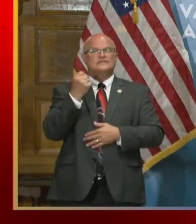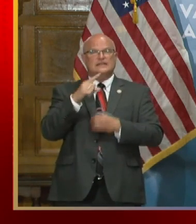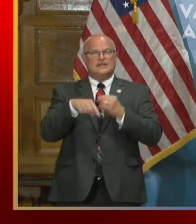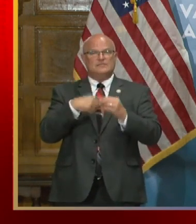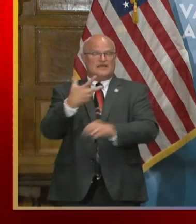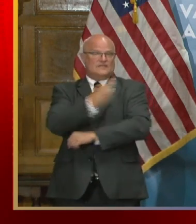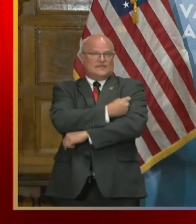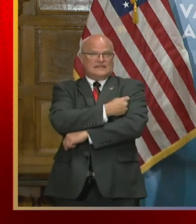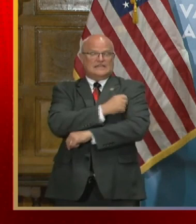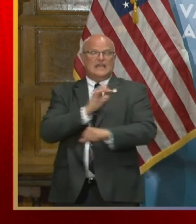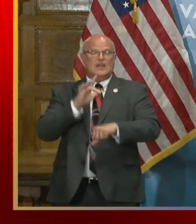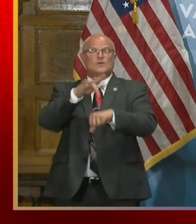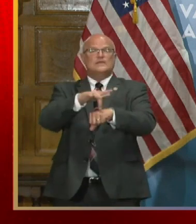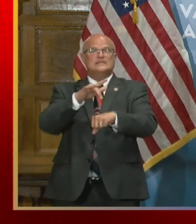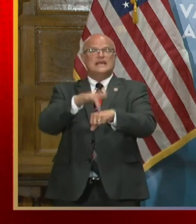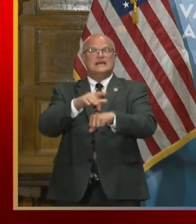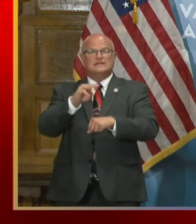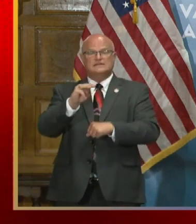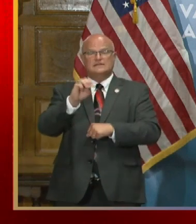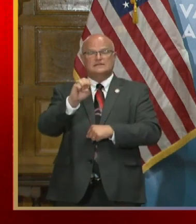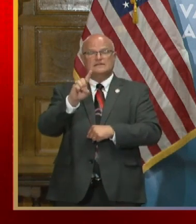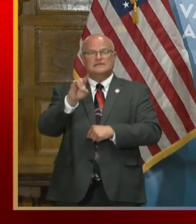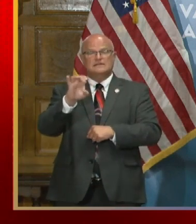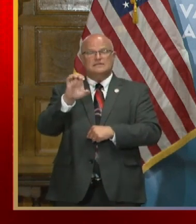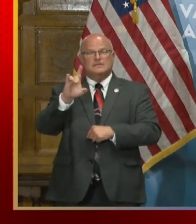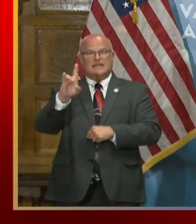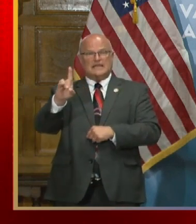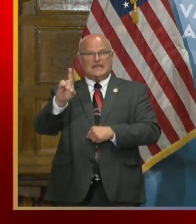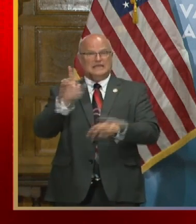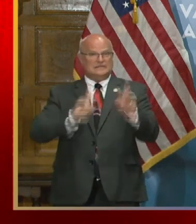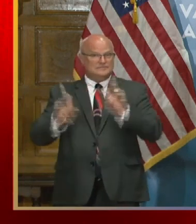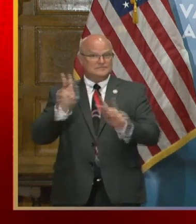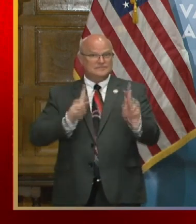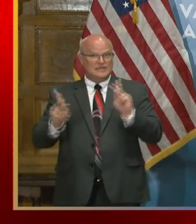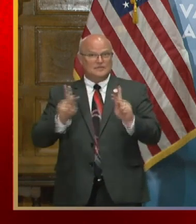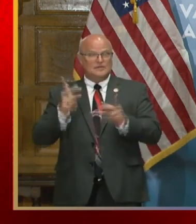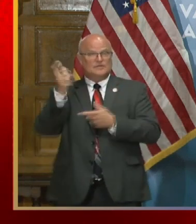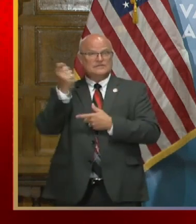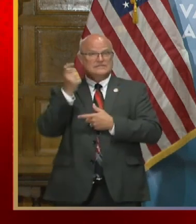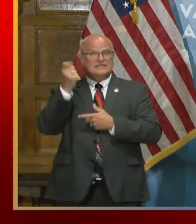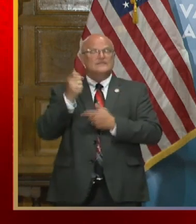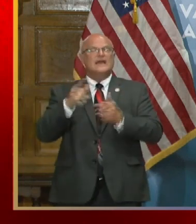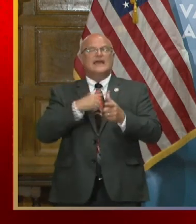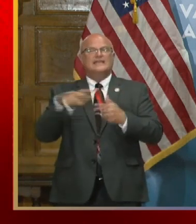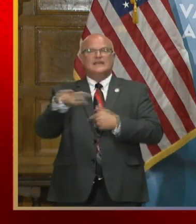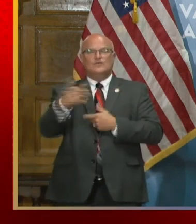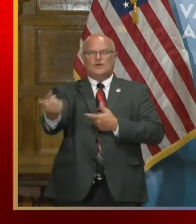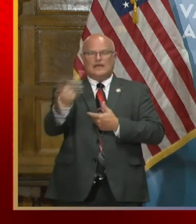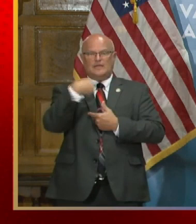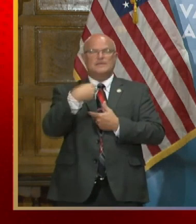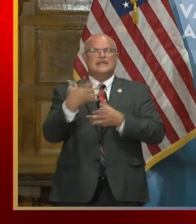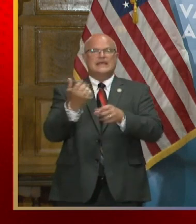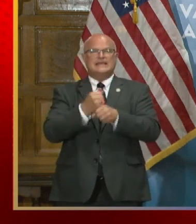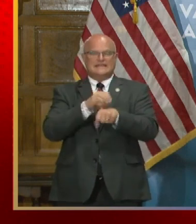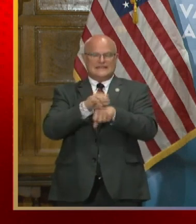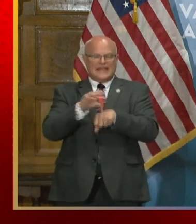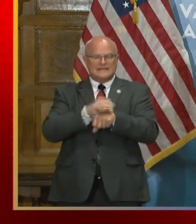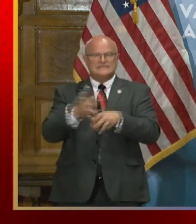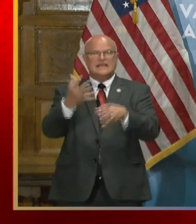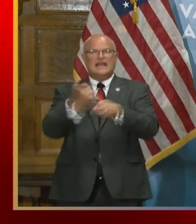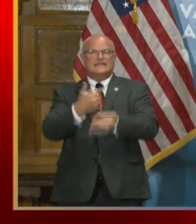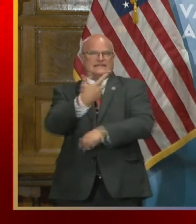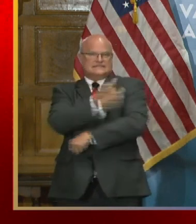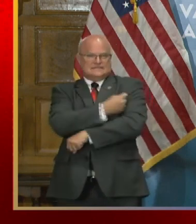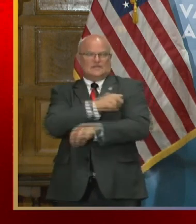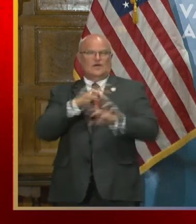of this. They're reaching out to our Medicaid clients and that they will come in and get this counseling, and